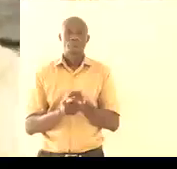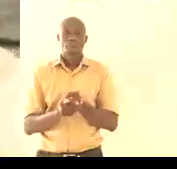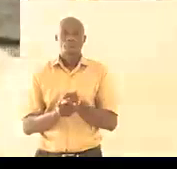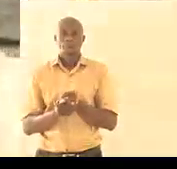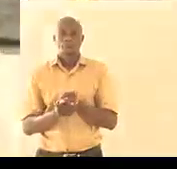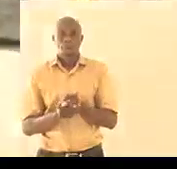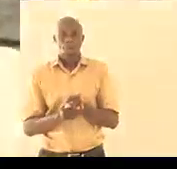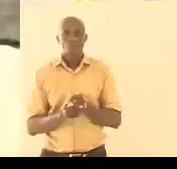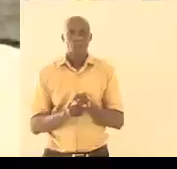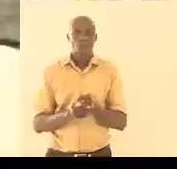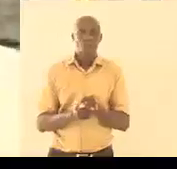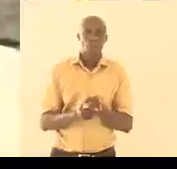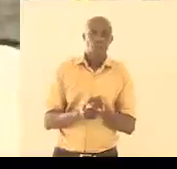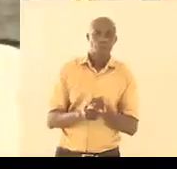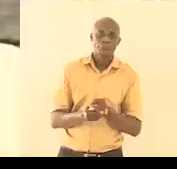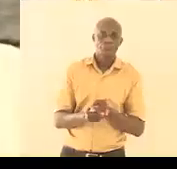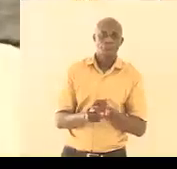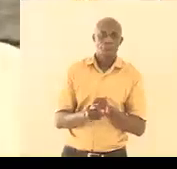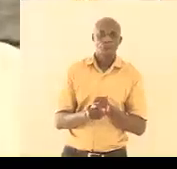now.